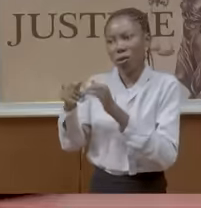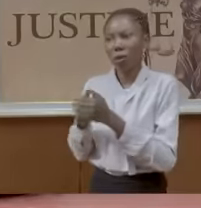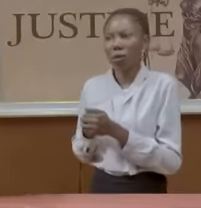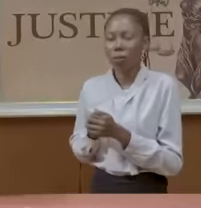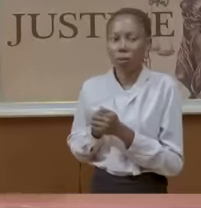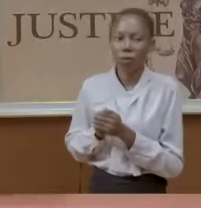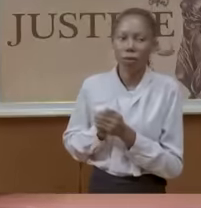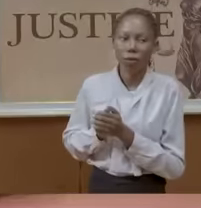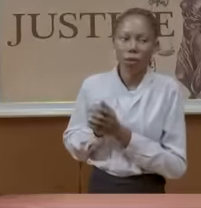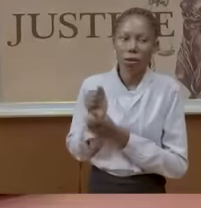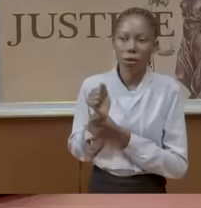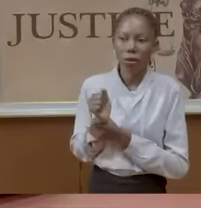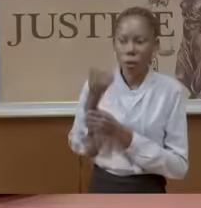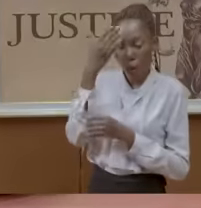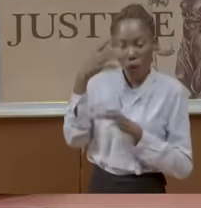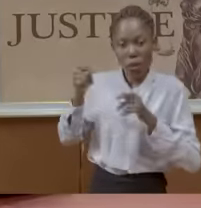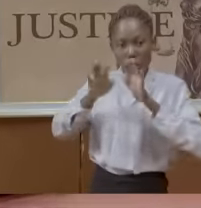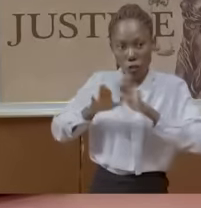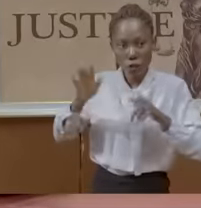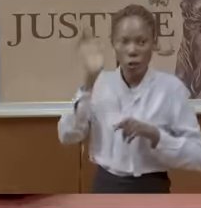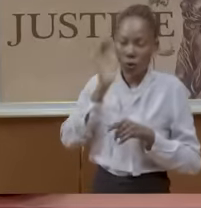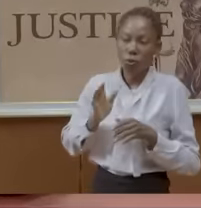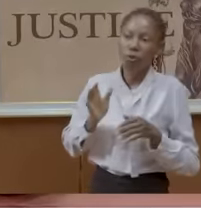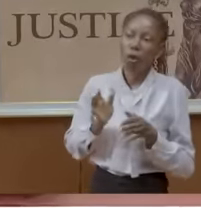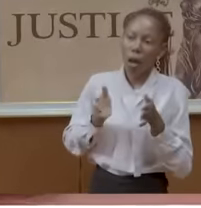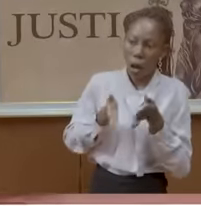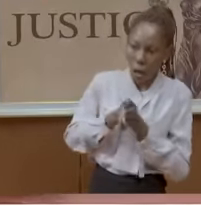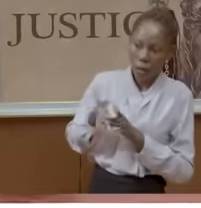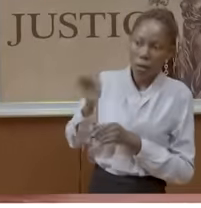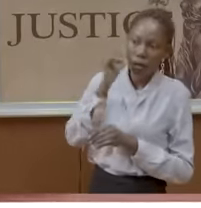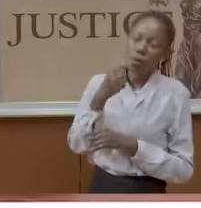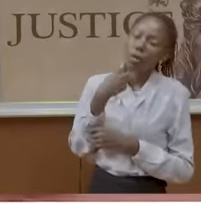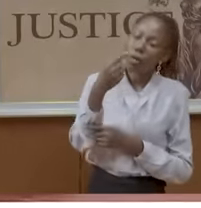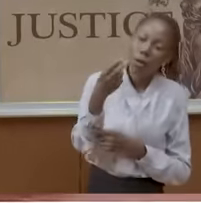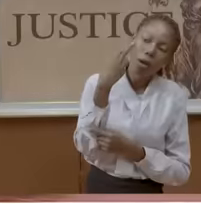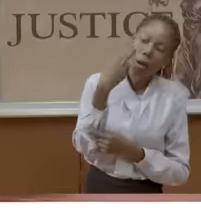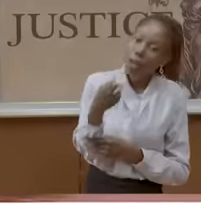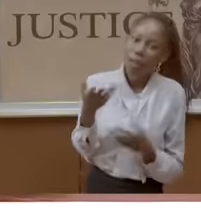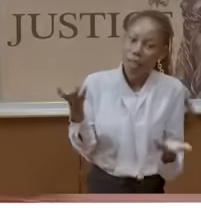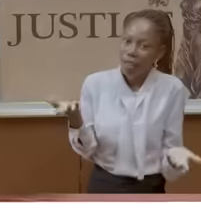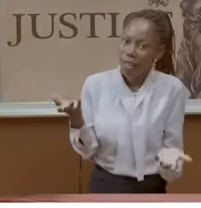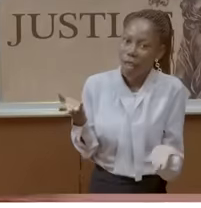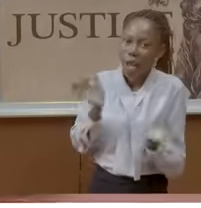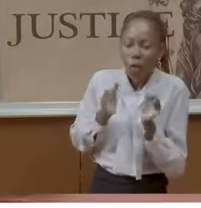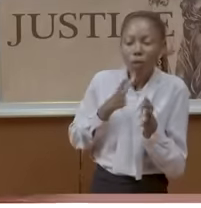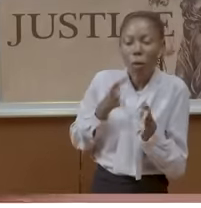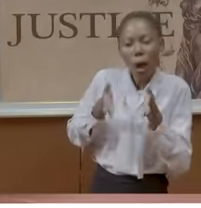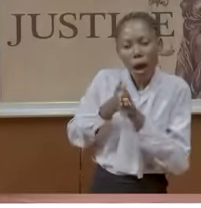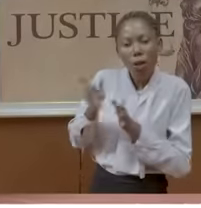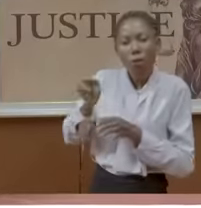Okay. You have to be honest. Okay. Do you understand? Okay. She will ask and they will give her. They will definitely because they are living with her. That's the reality.